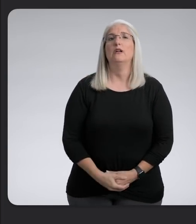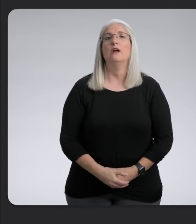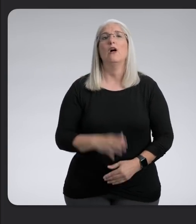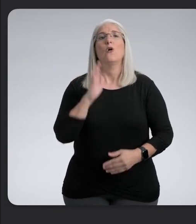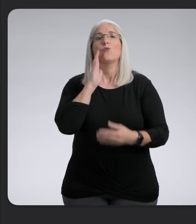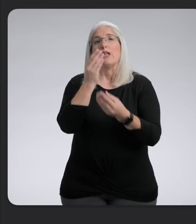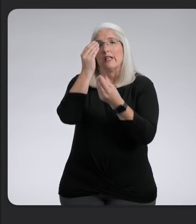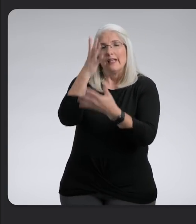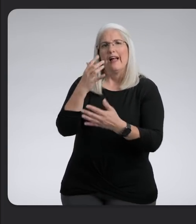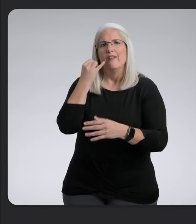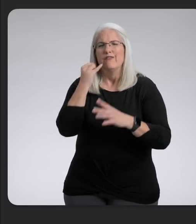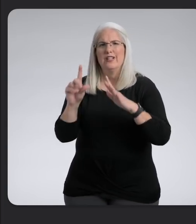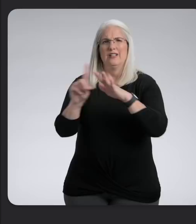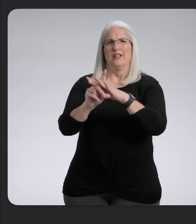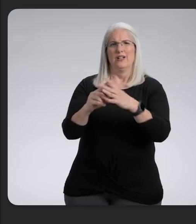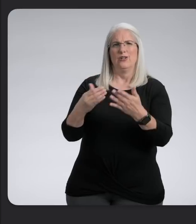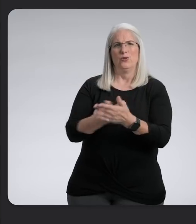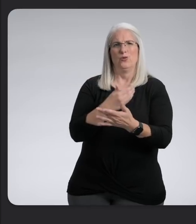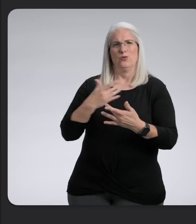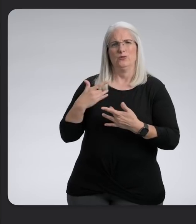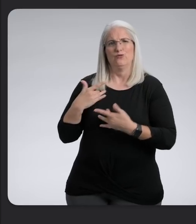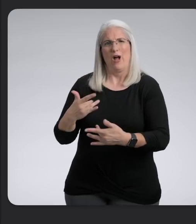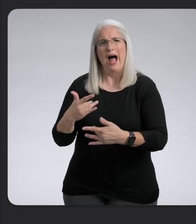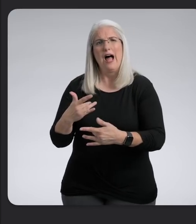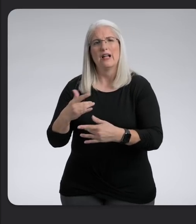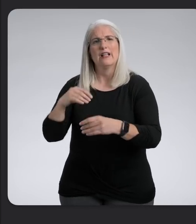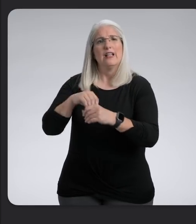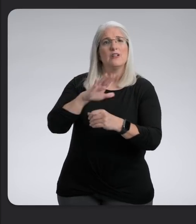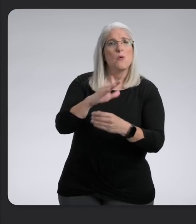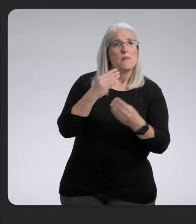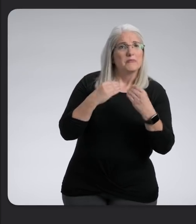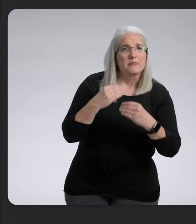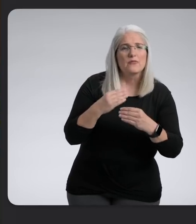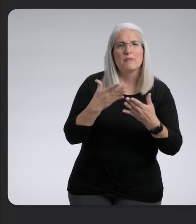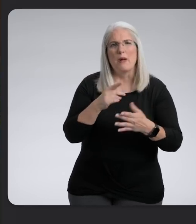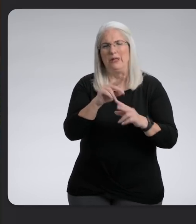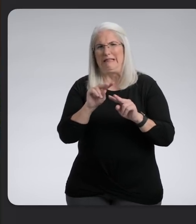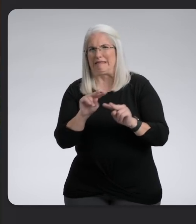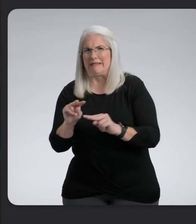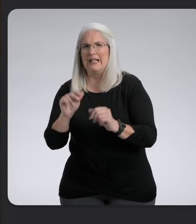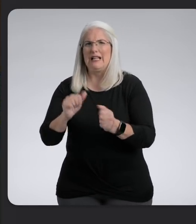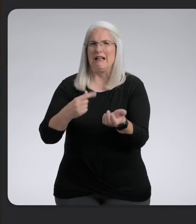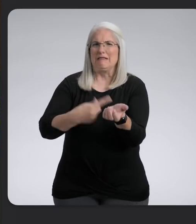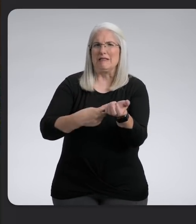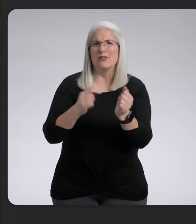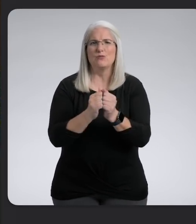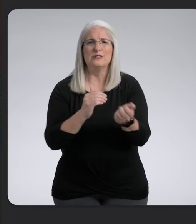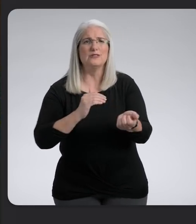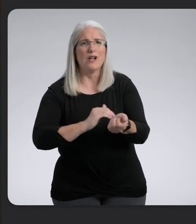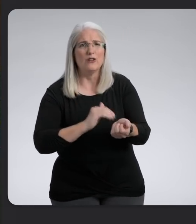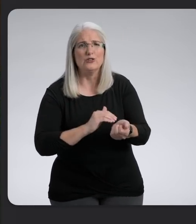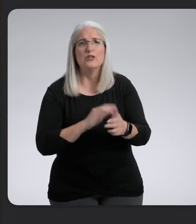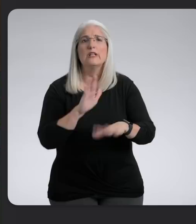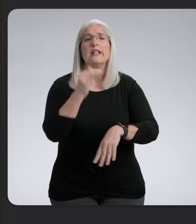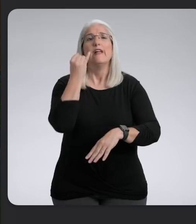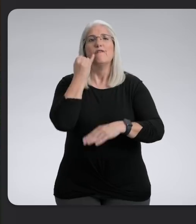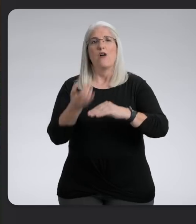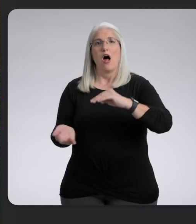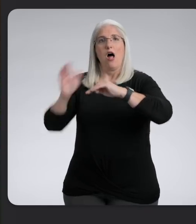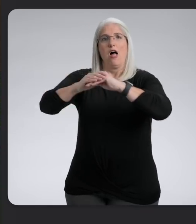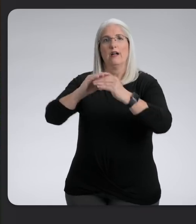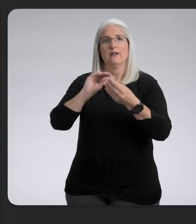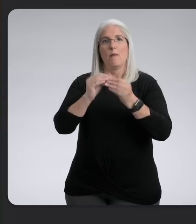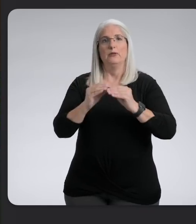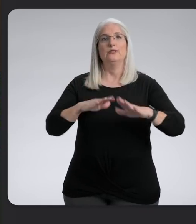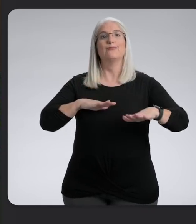in your data, which may be something you want to monitor more closely or even discuss with your physician. So if you're getting more daily walks in, your health summary will show